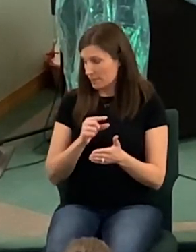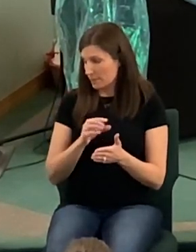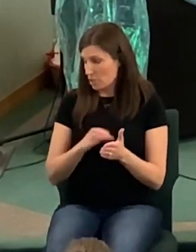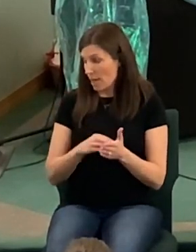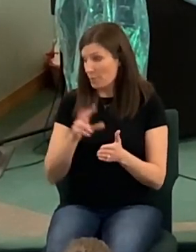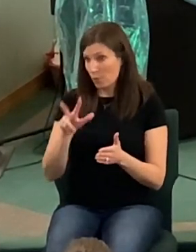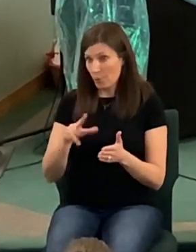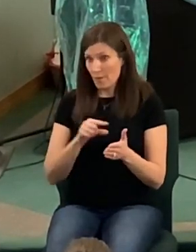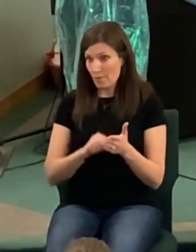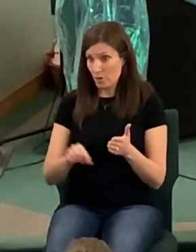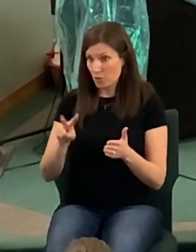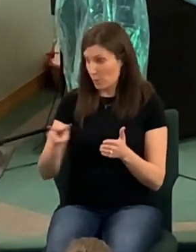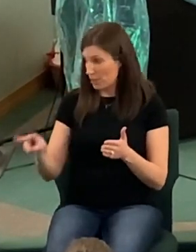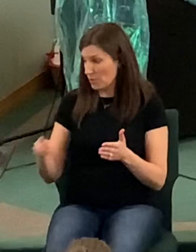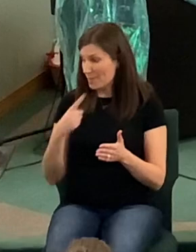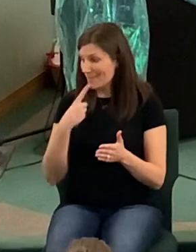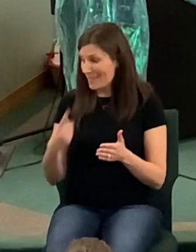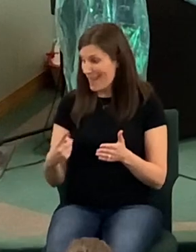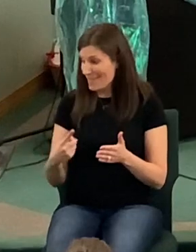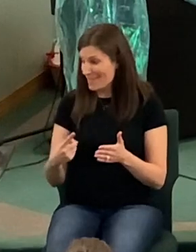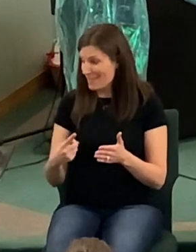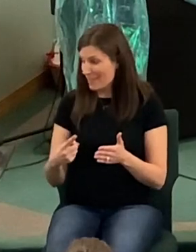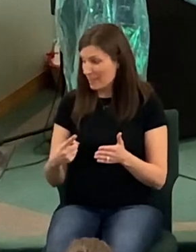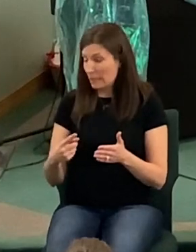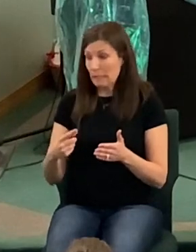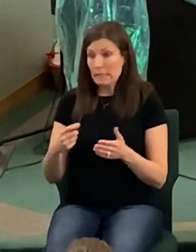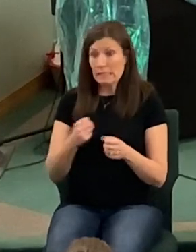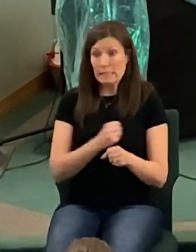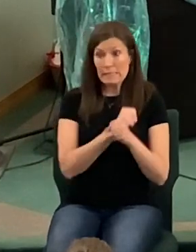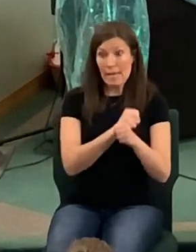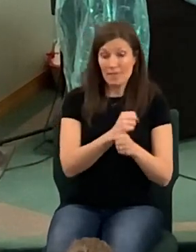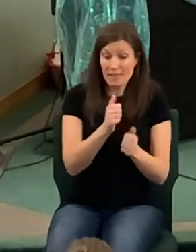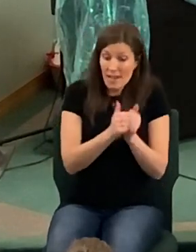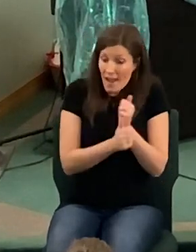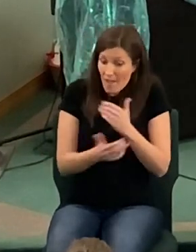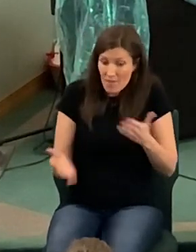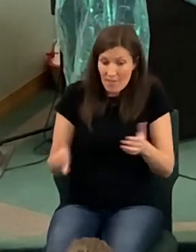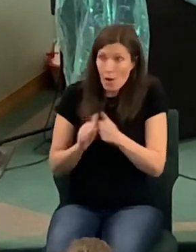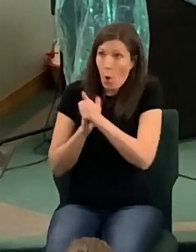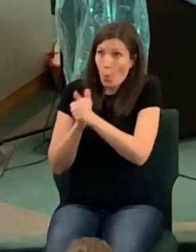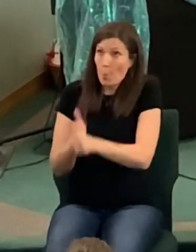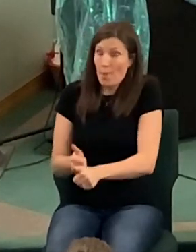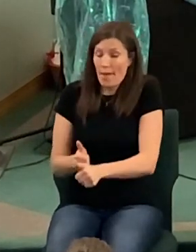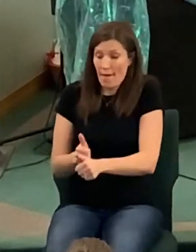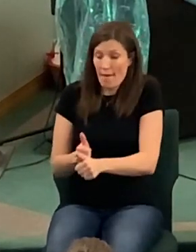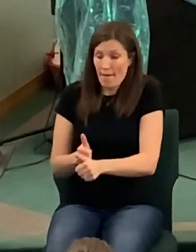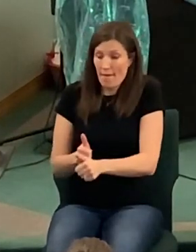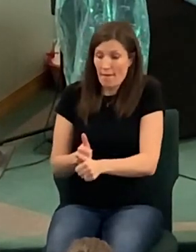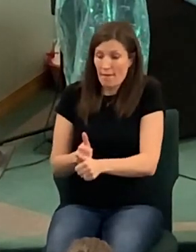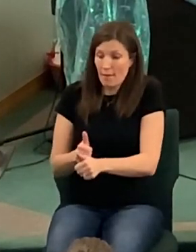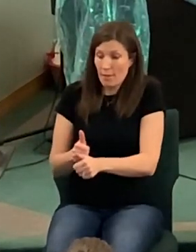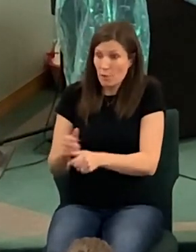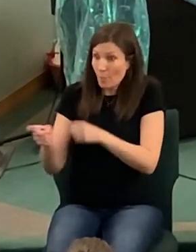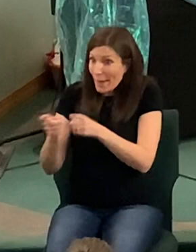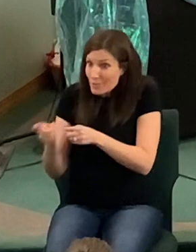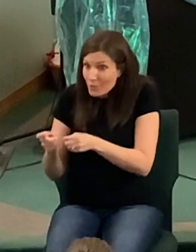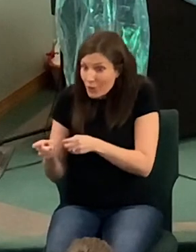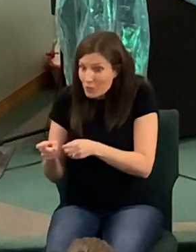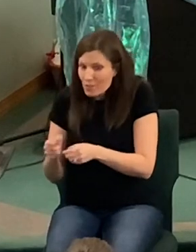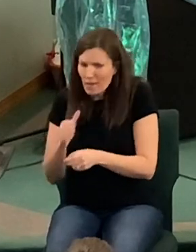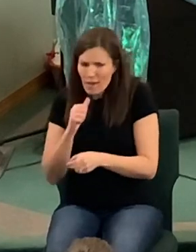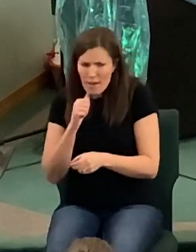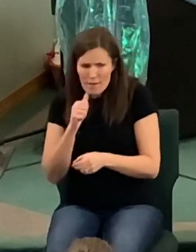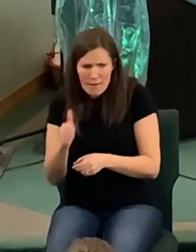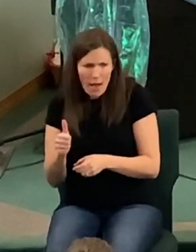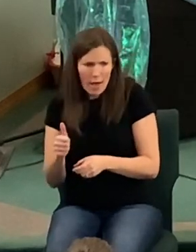word slaves. He says, "Slaves, in all things, obey those who are your masters on earth, not with external